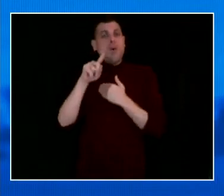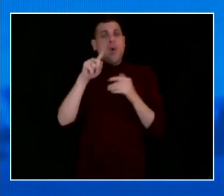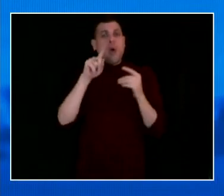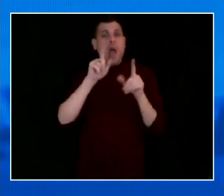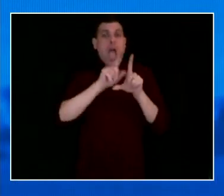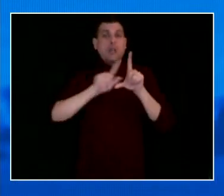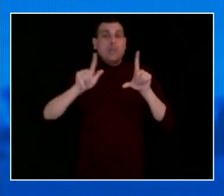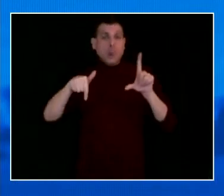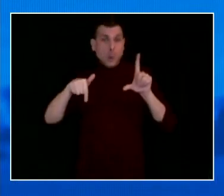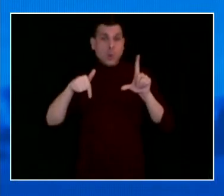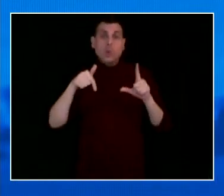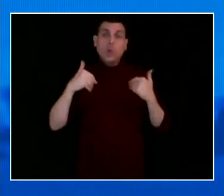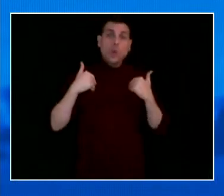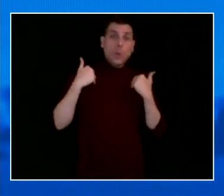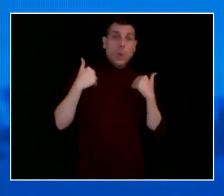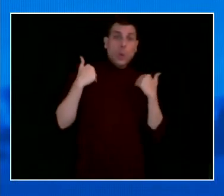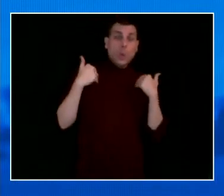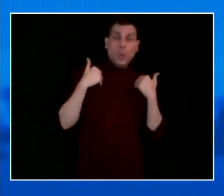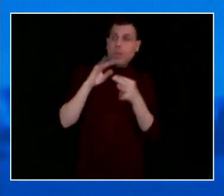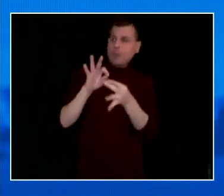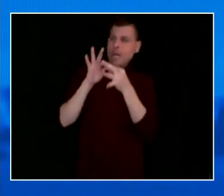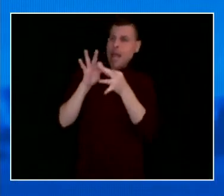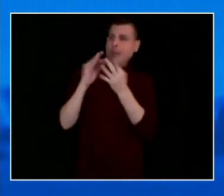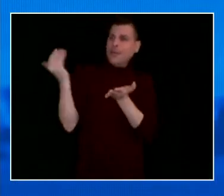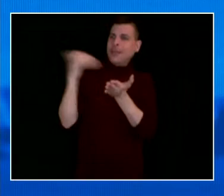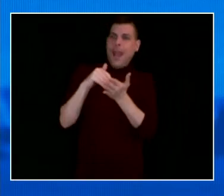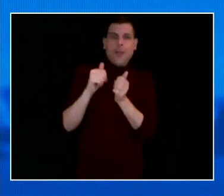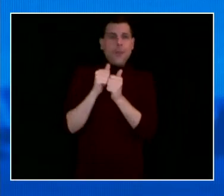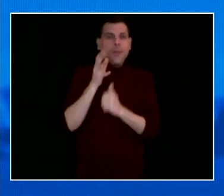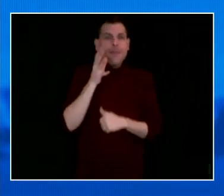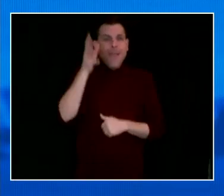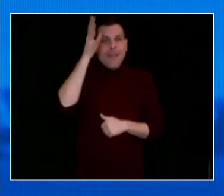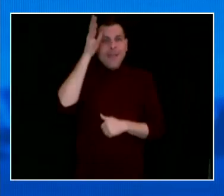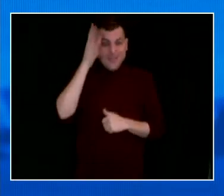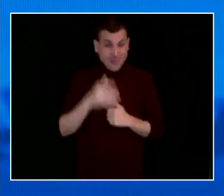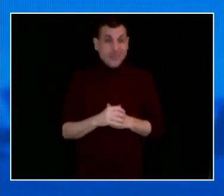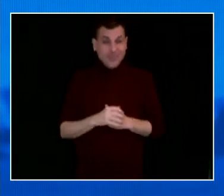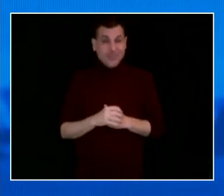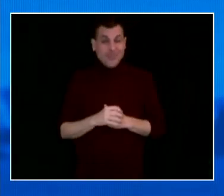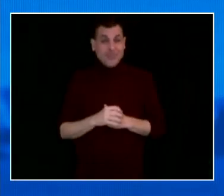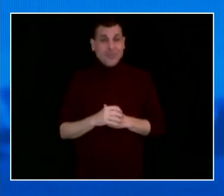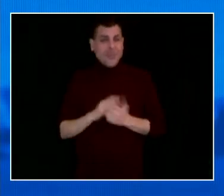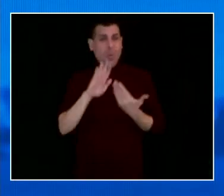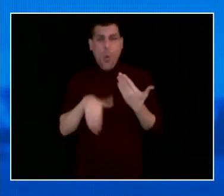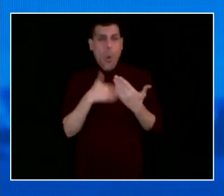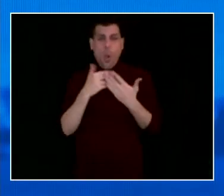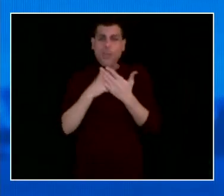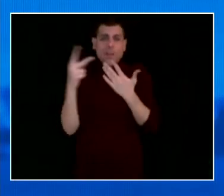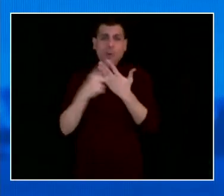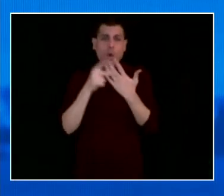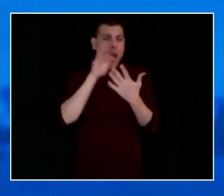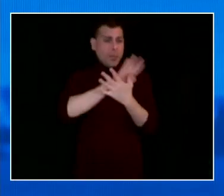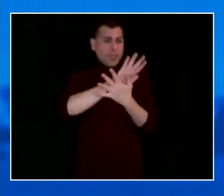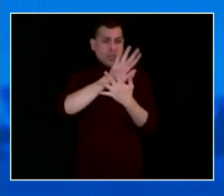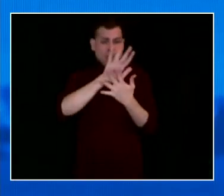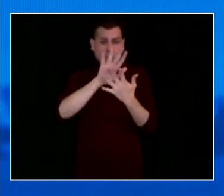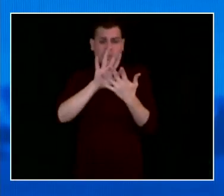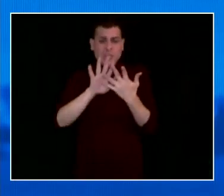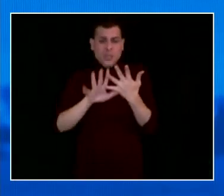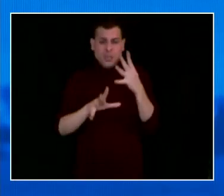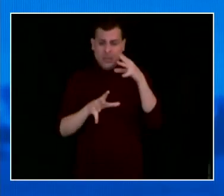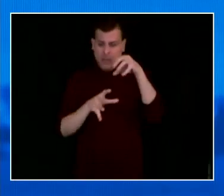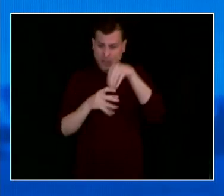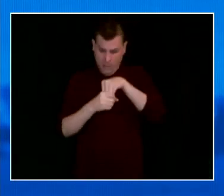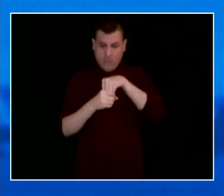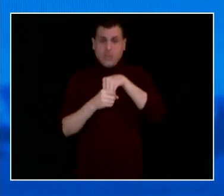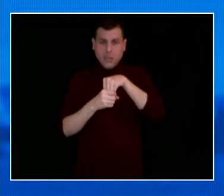LGBTQ+ youth with their families. All of these initiatives are what we are using to keep families